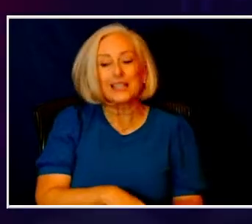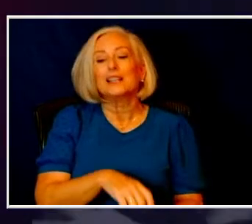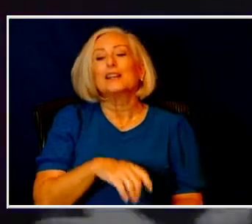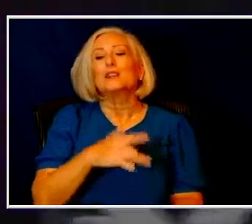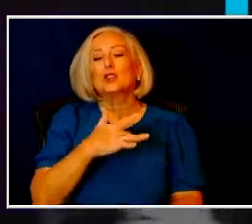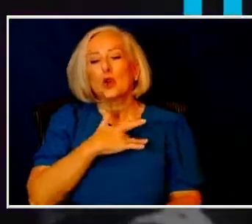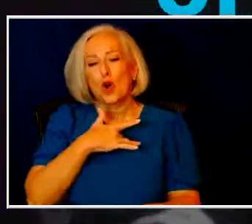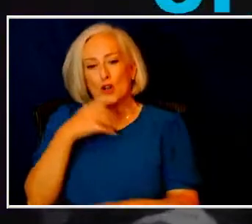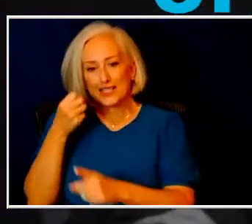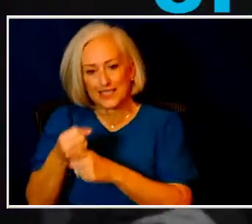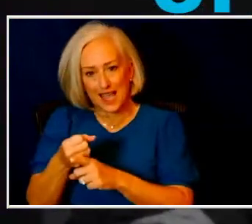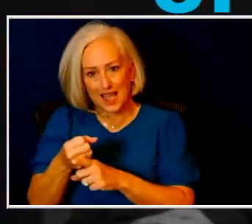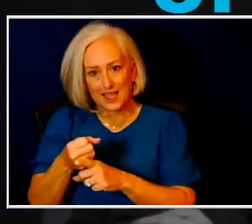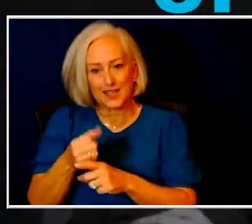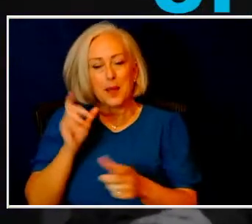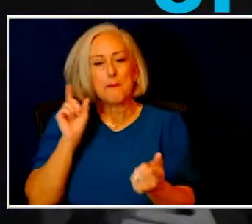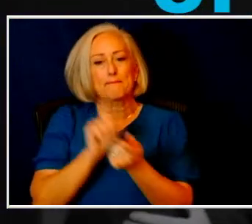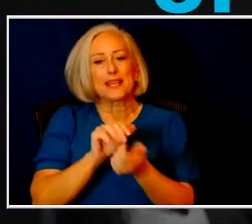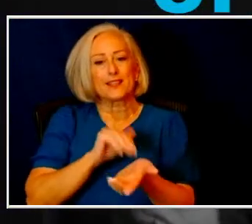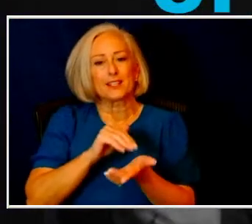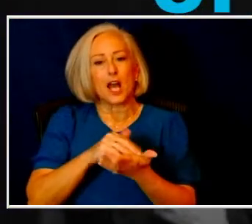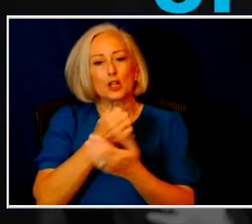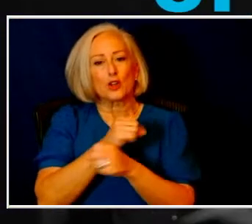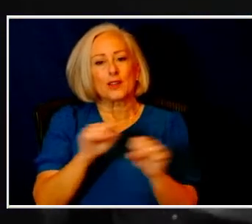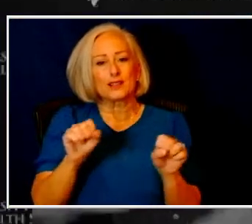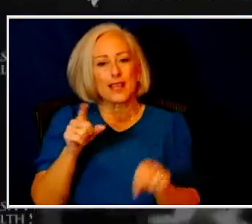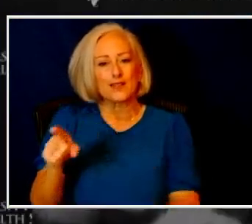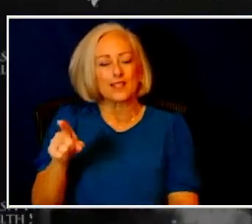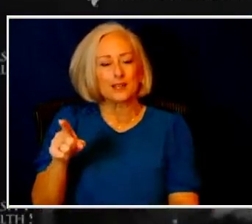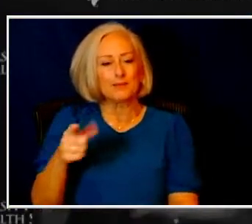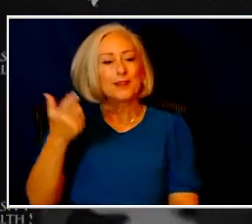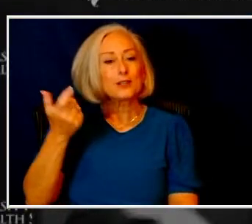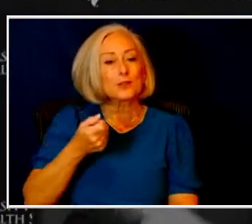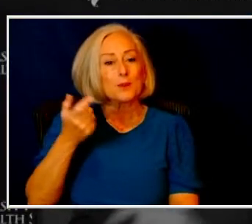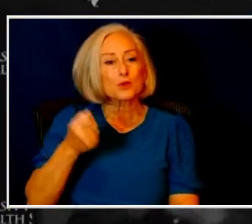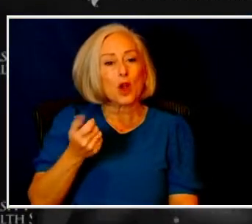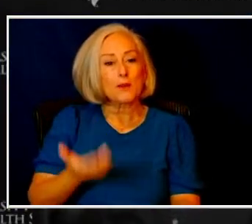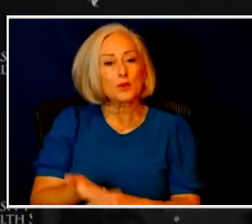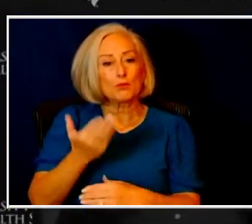morning at 10. Subscribe to our morning medical update and Open